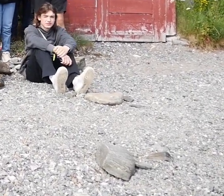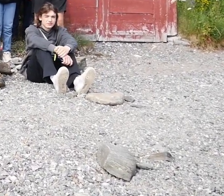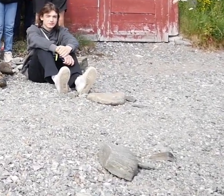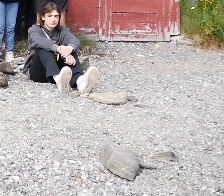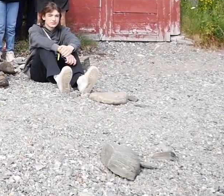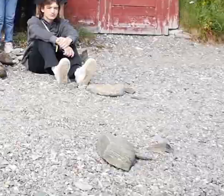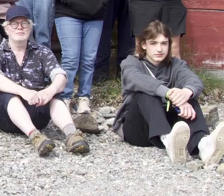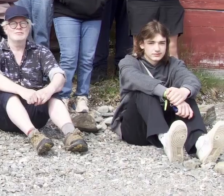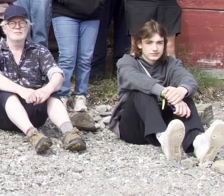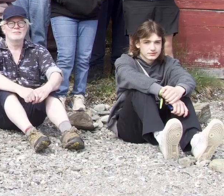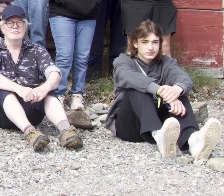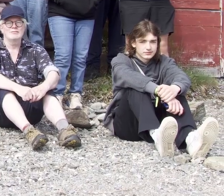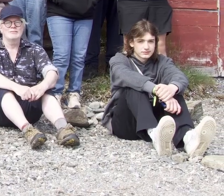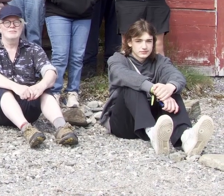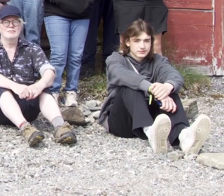Well,